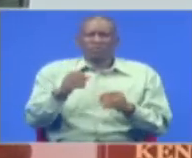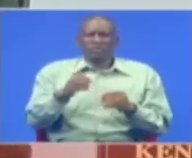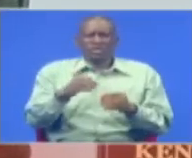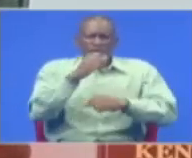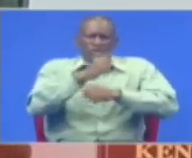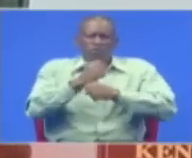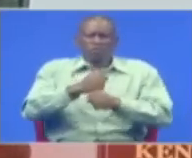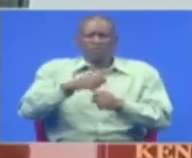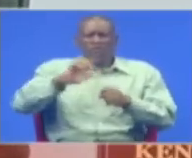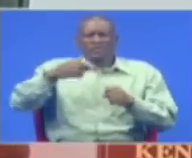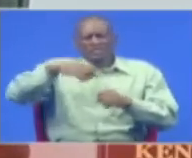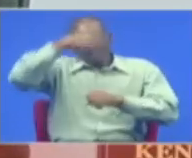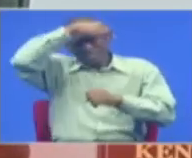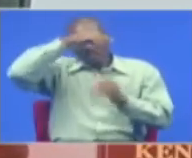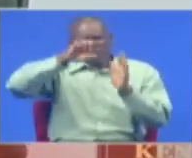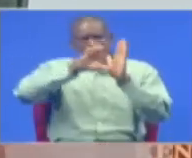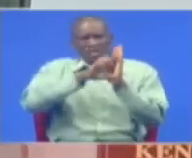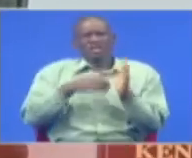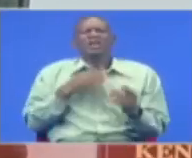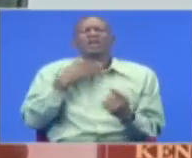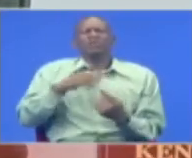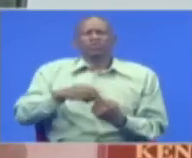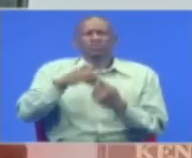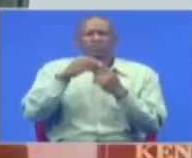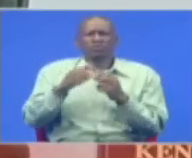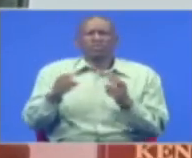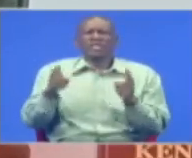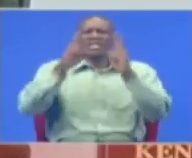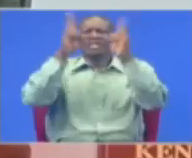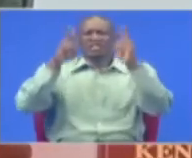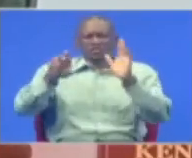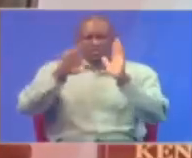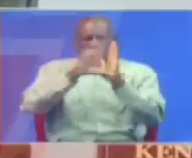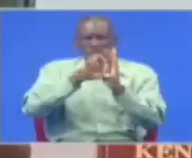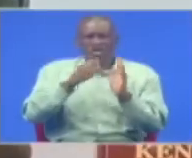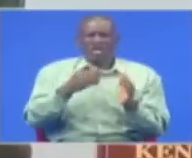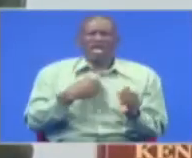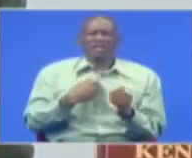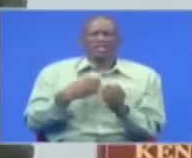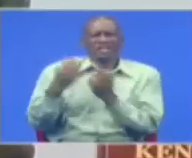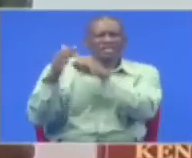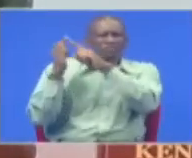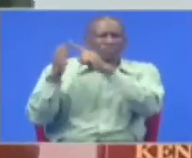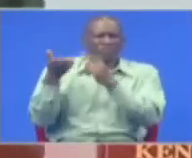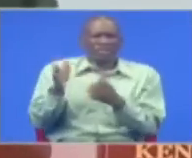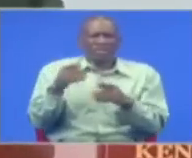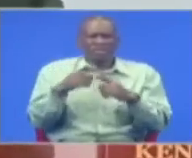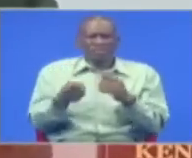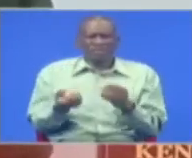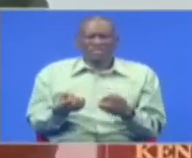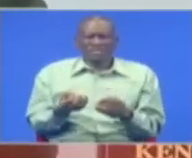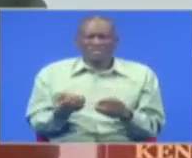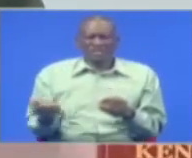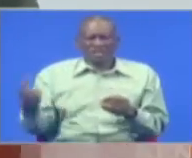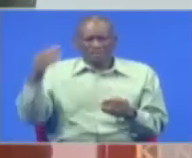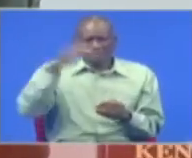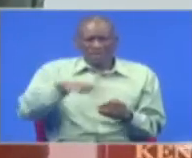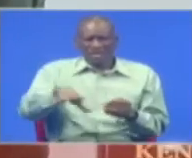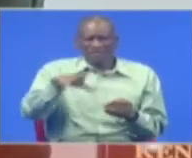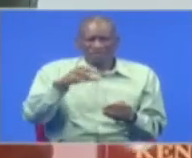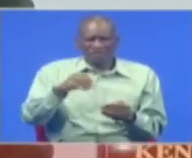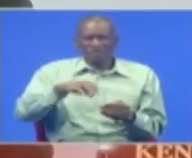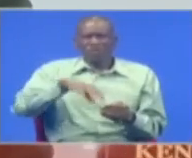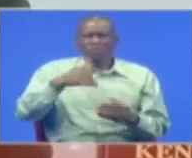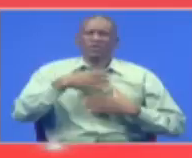my idea was to specialize in international law because of what I had experienced out there. But getting in, I found some more